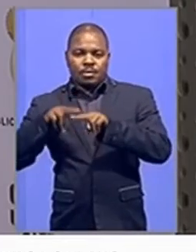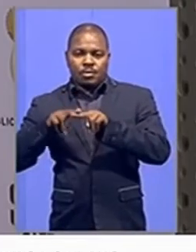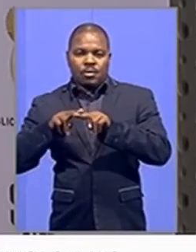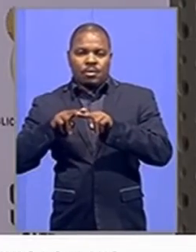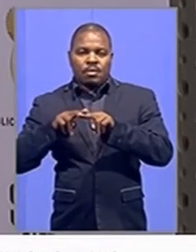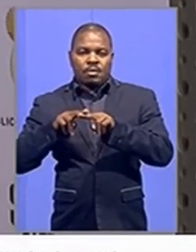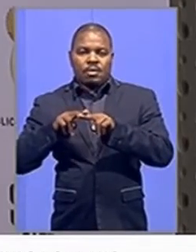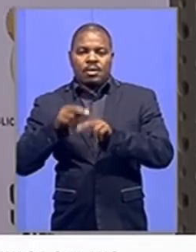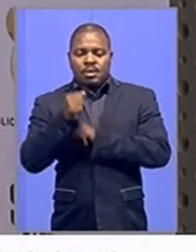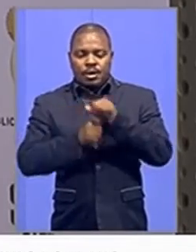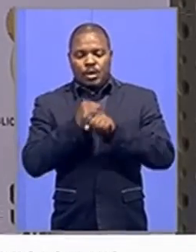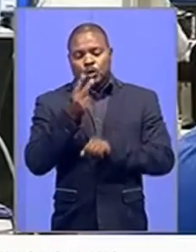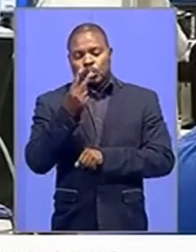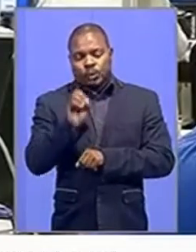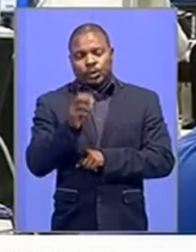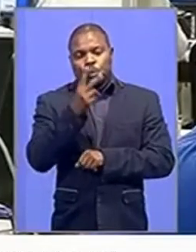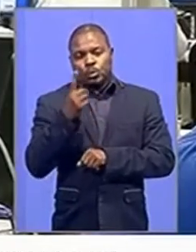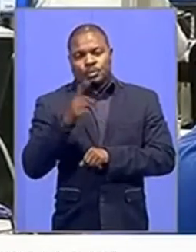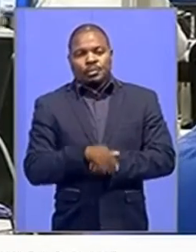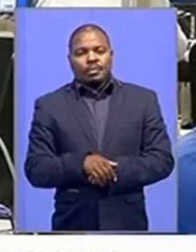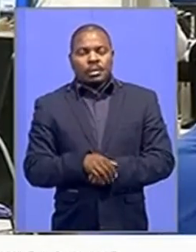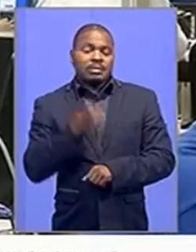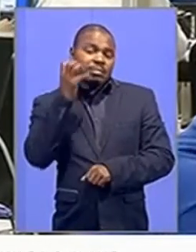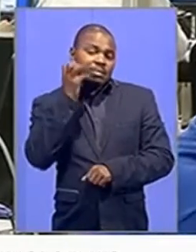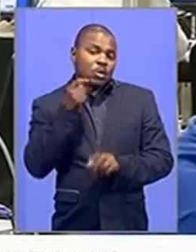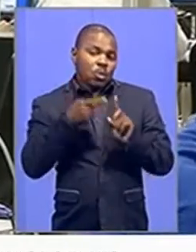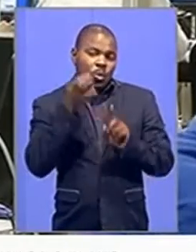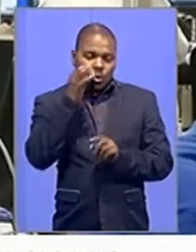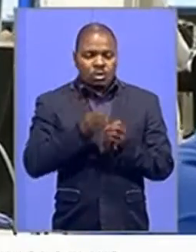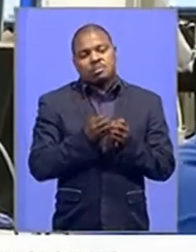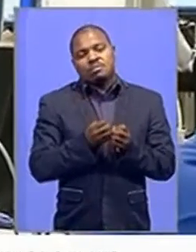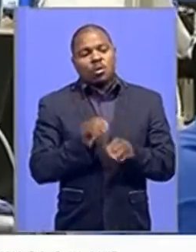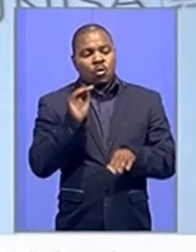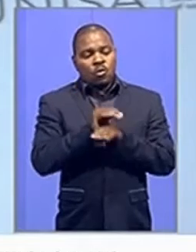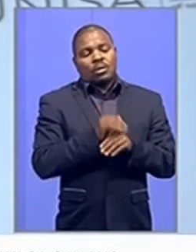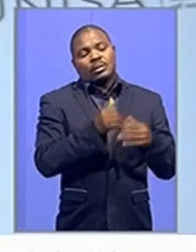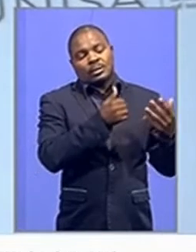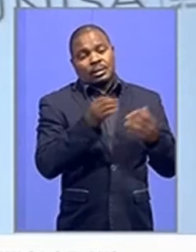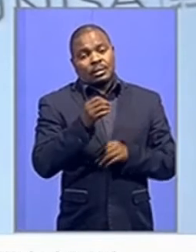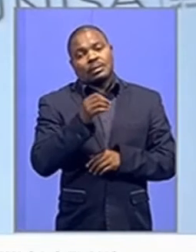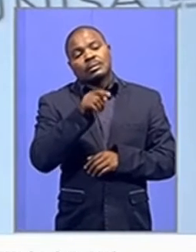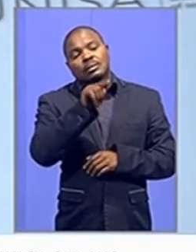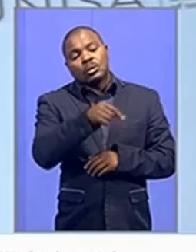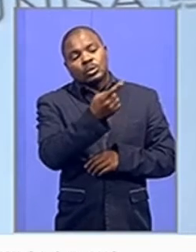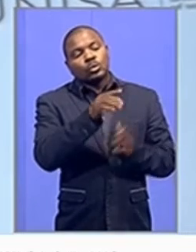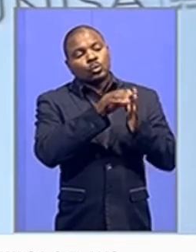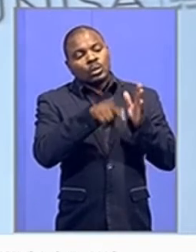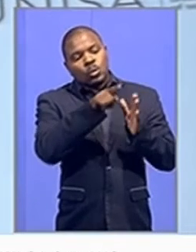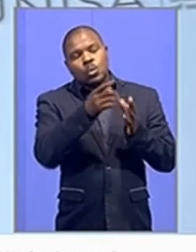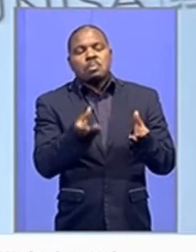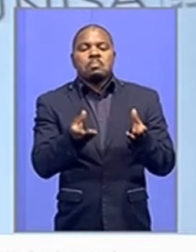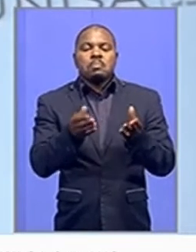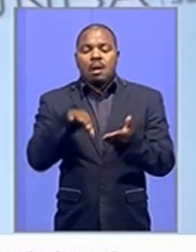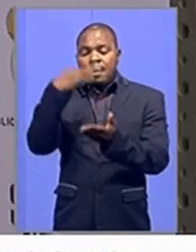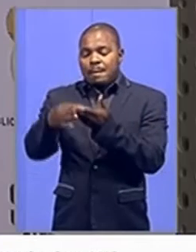February 2021. Nzimande baithuti ba feta dikete di le 600 ba setse ba dirile dikopo tsa thuso ya madi a